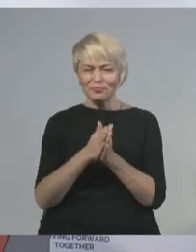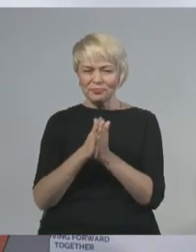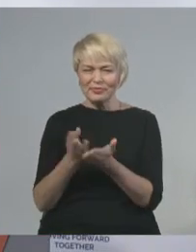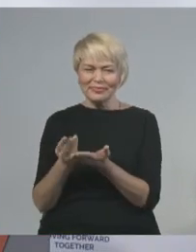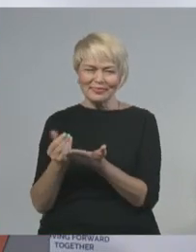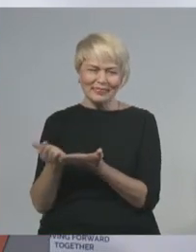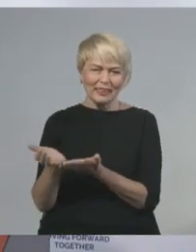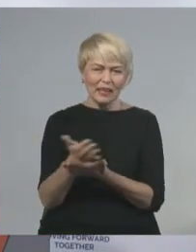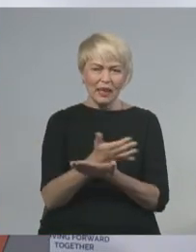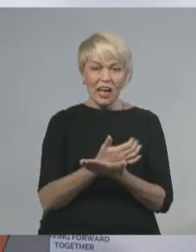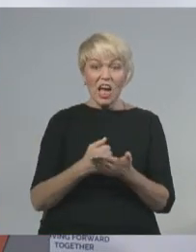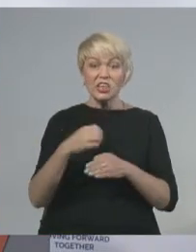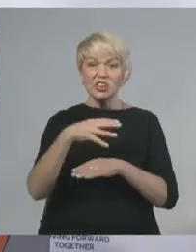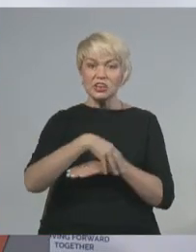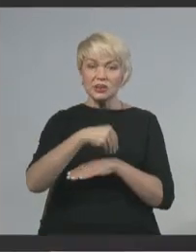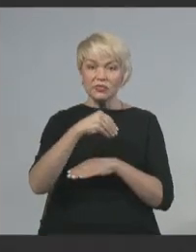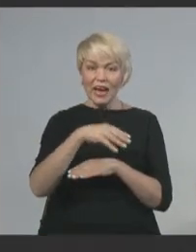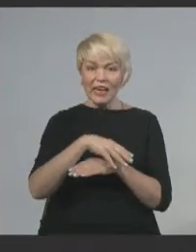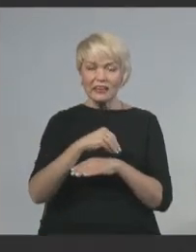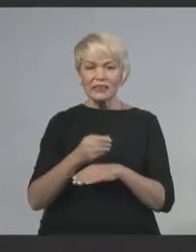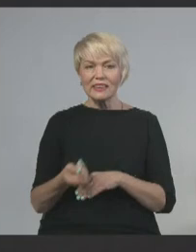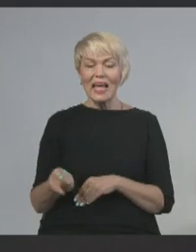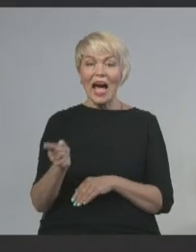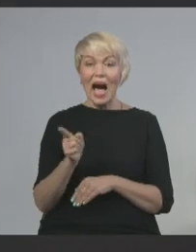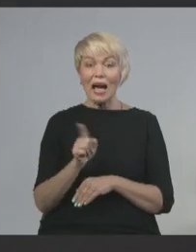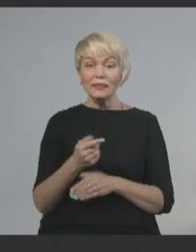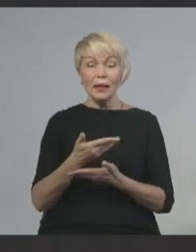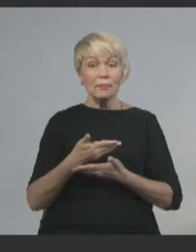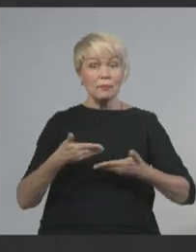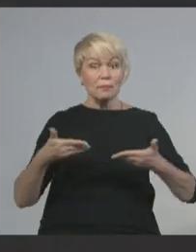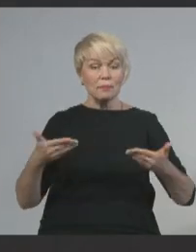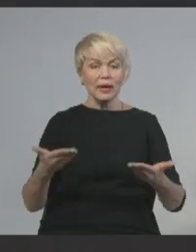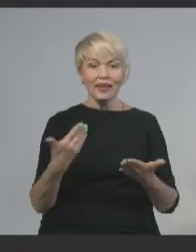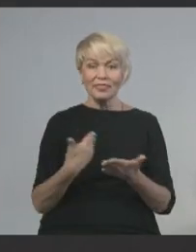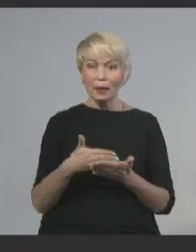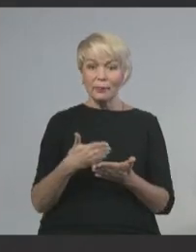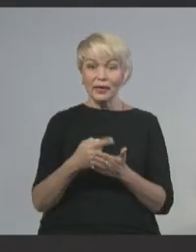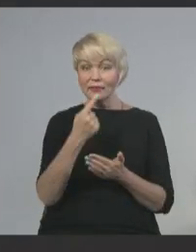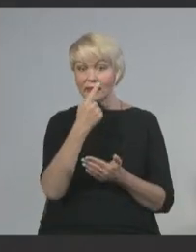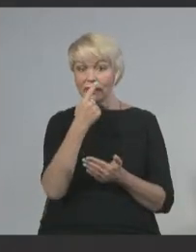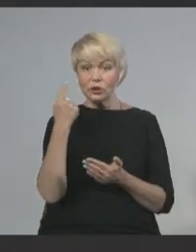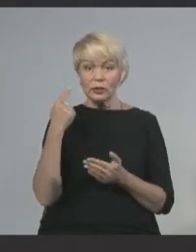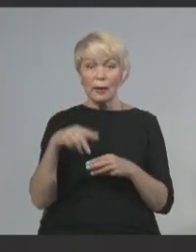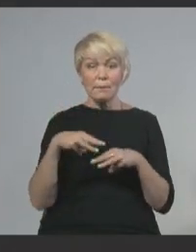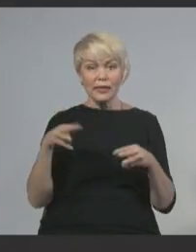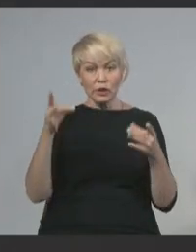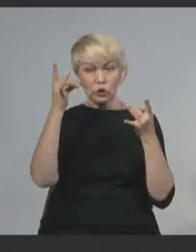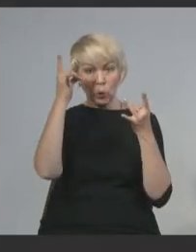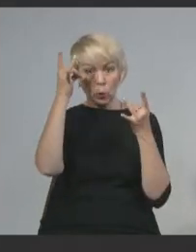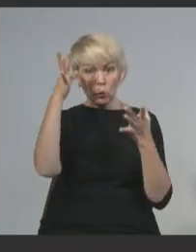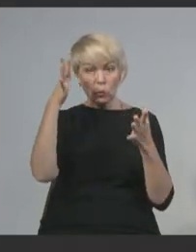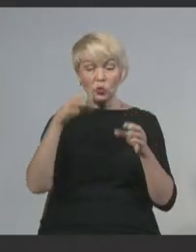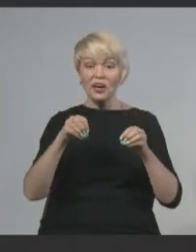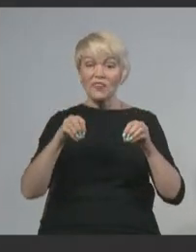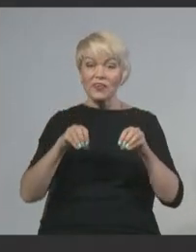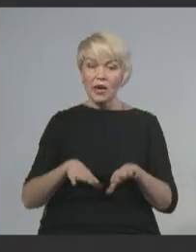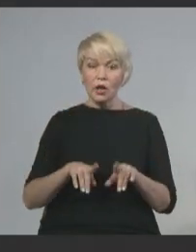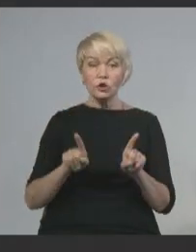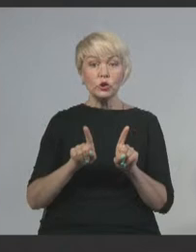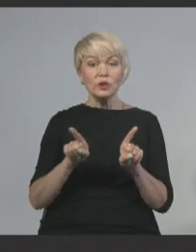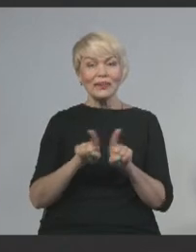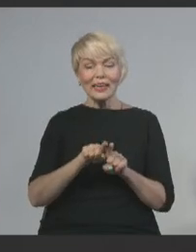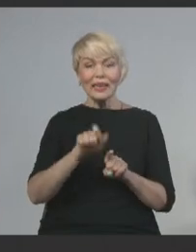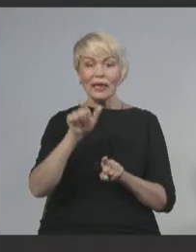luxury because uh just the other day the culture minister decided that people like freelance journalists and